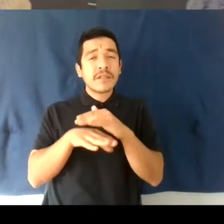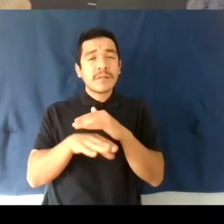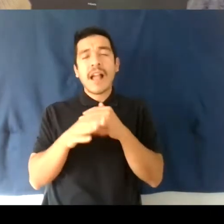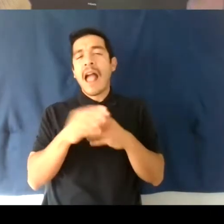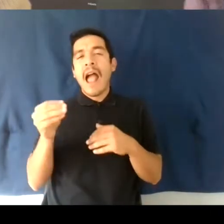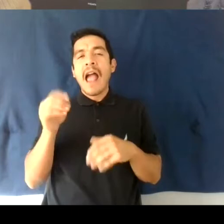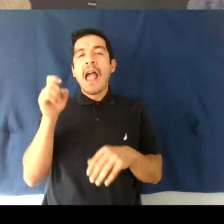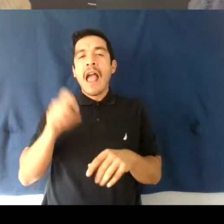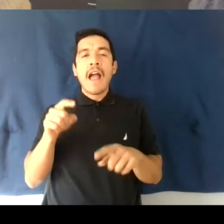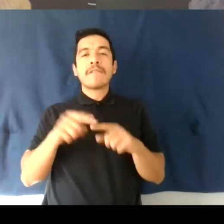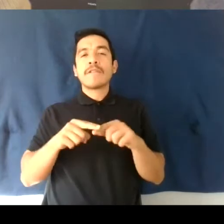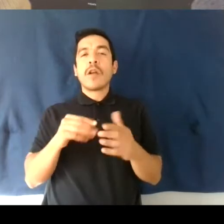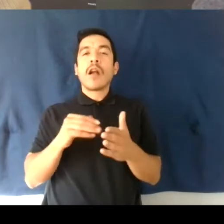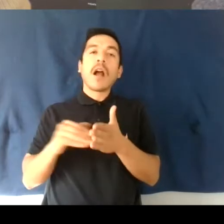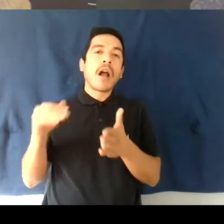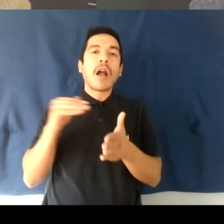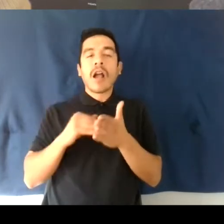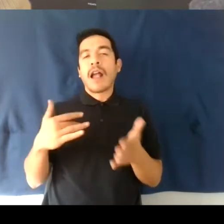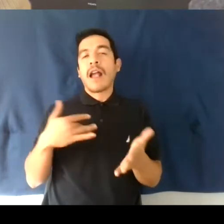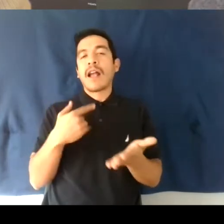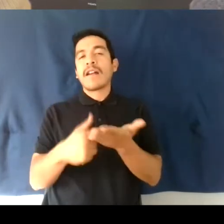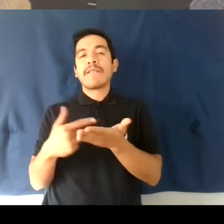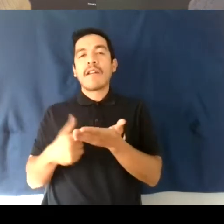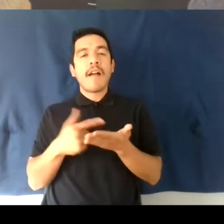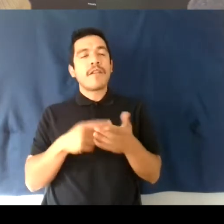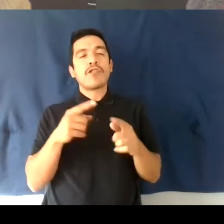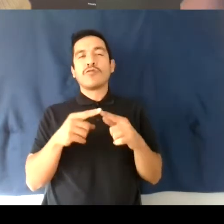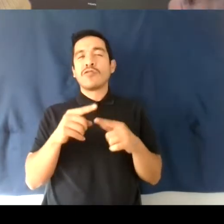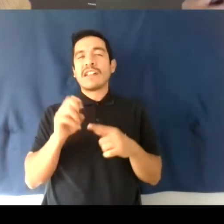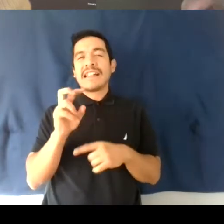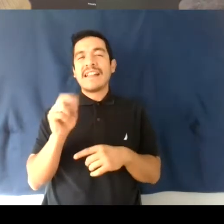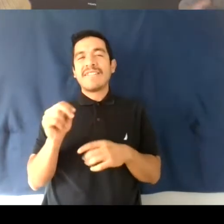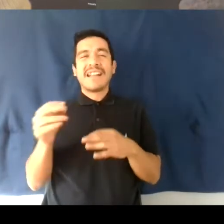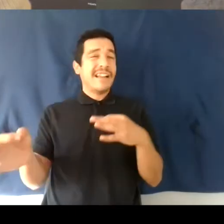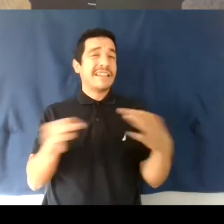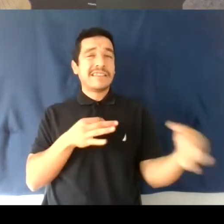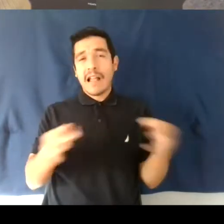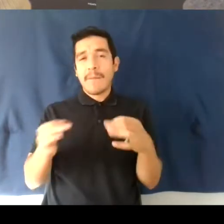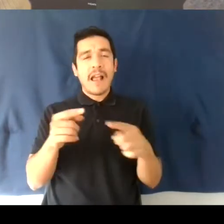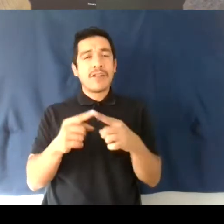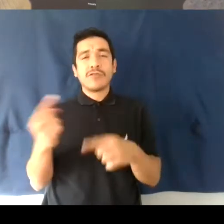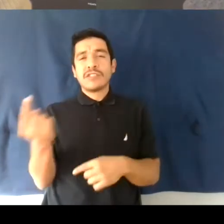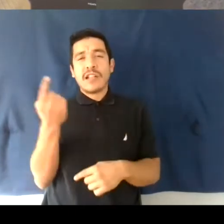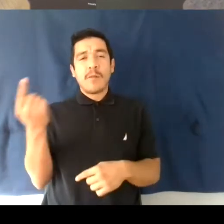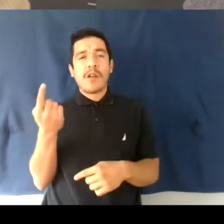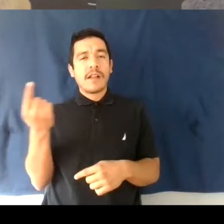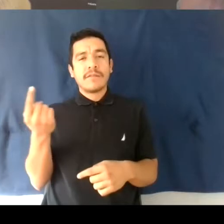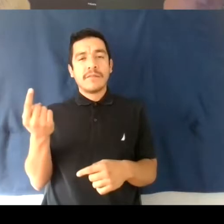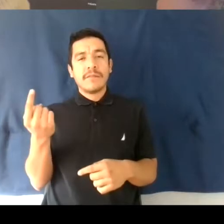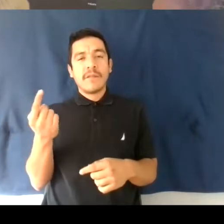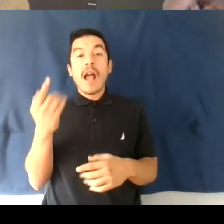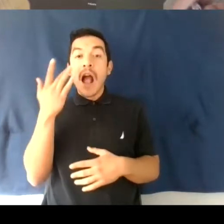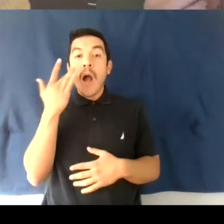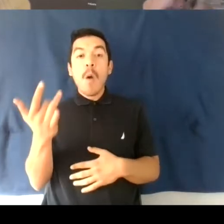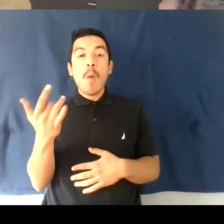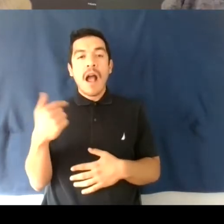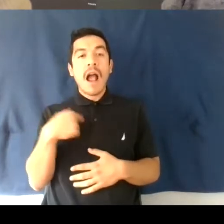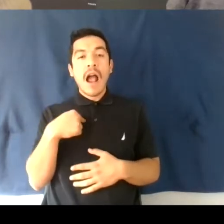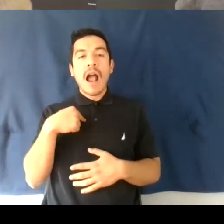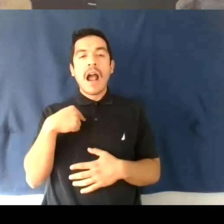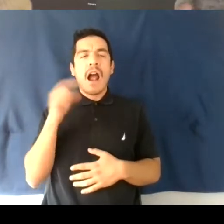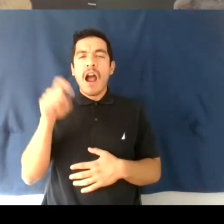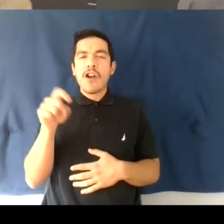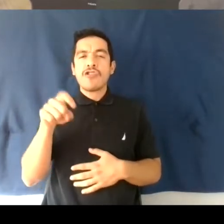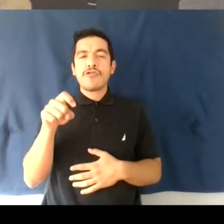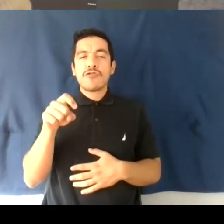to constantly have these conversations to even explain to someone why I should just